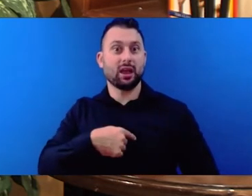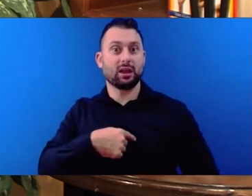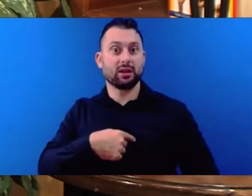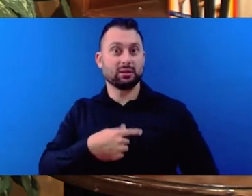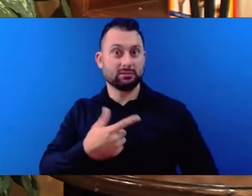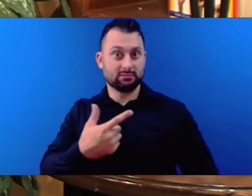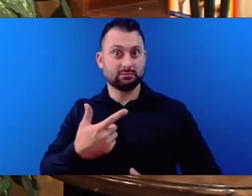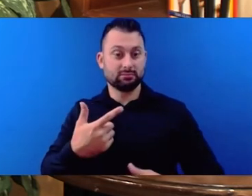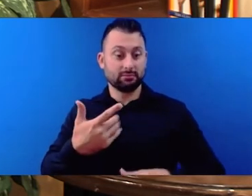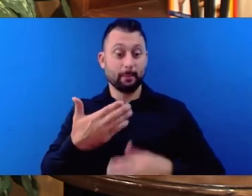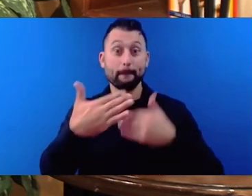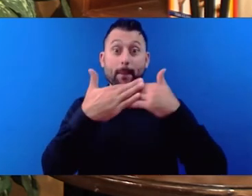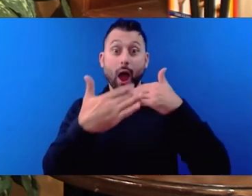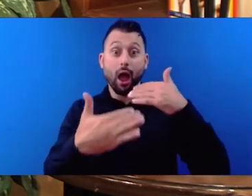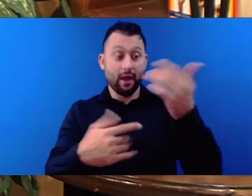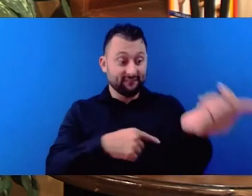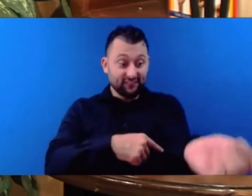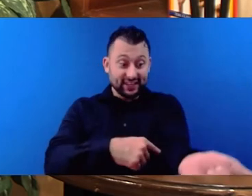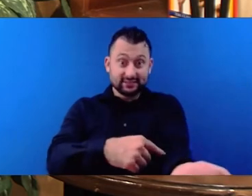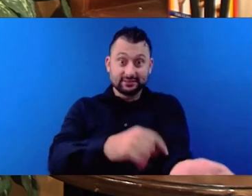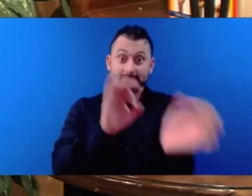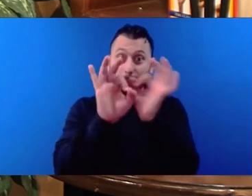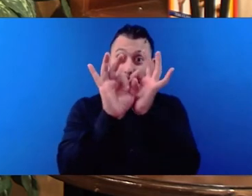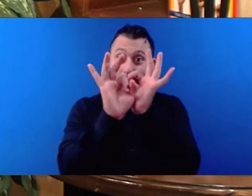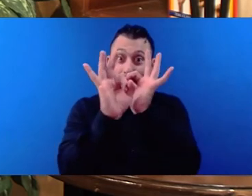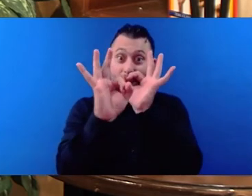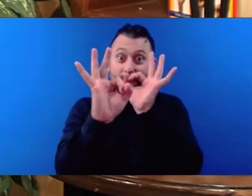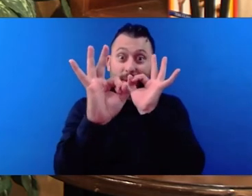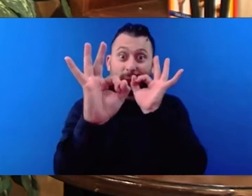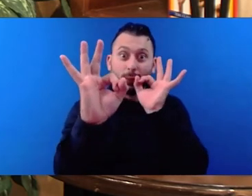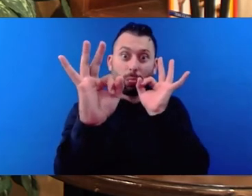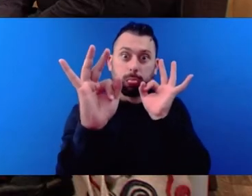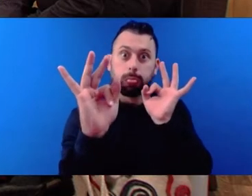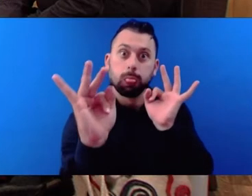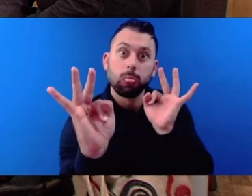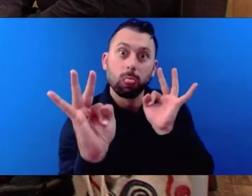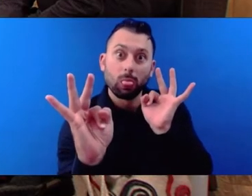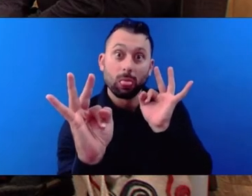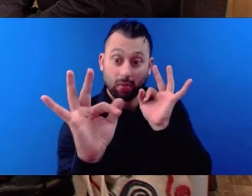would be life-threatening consequences, potentially.